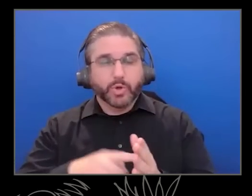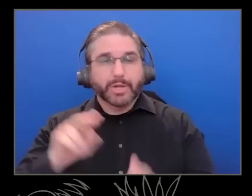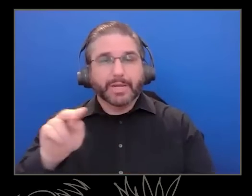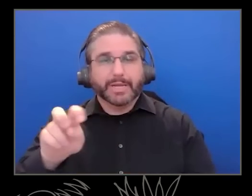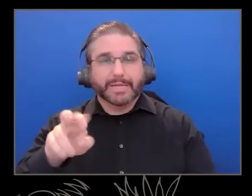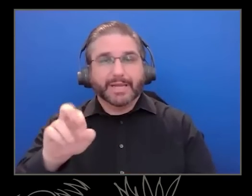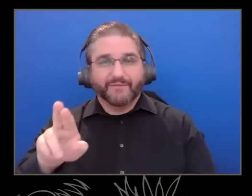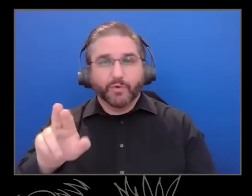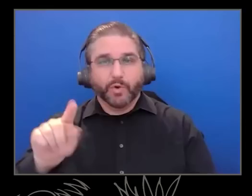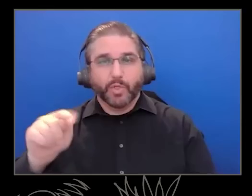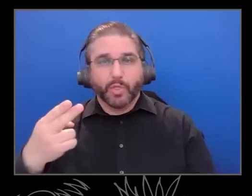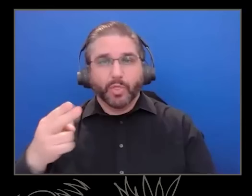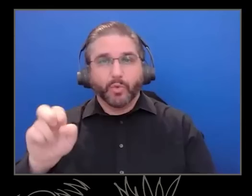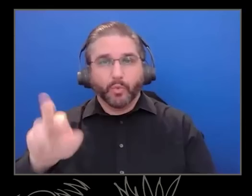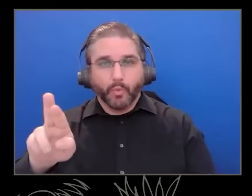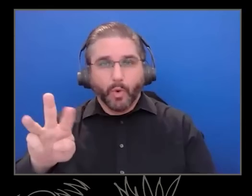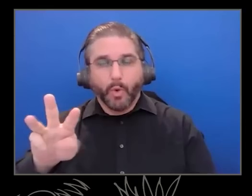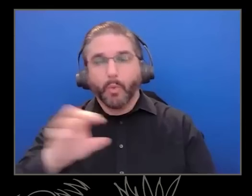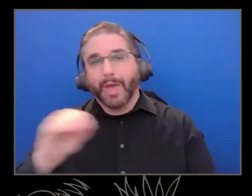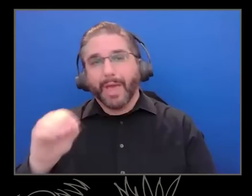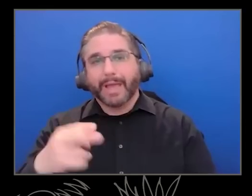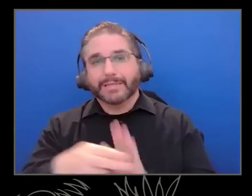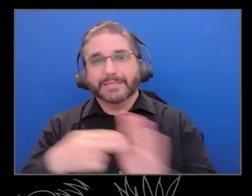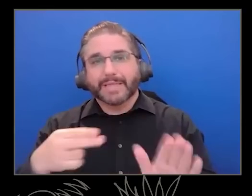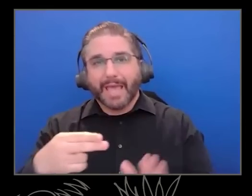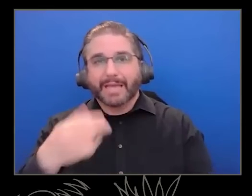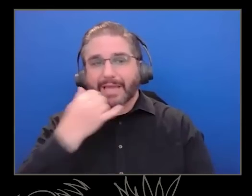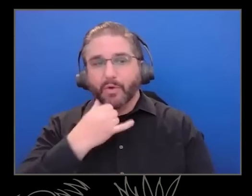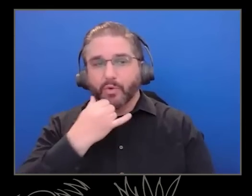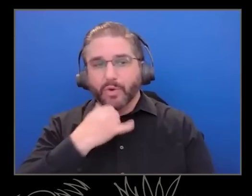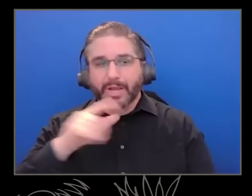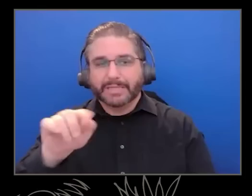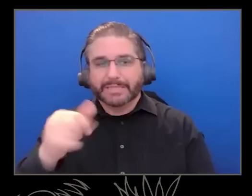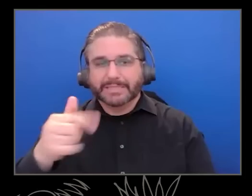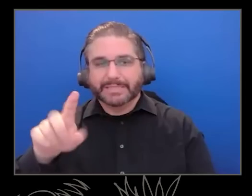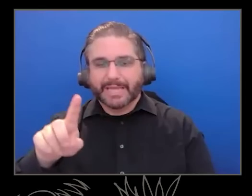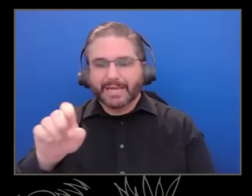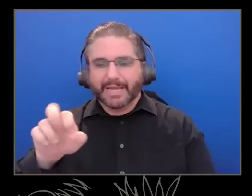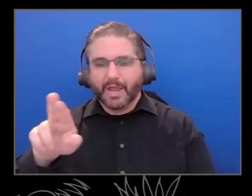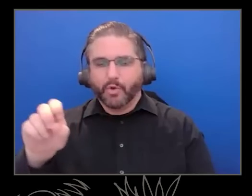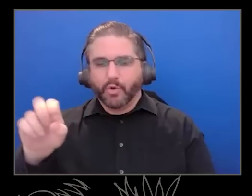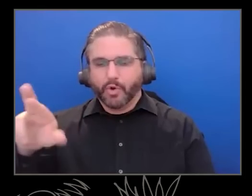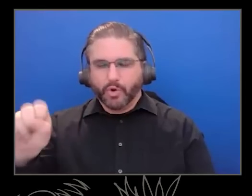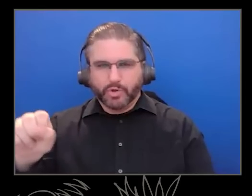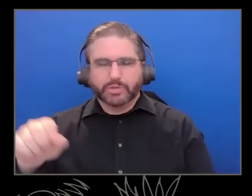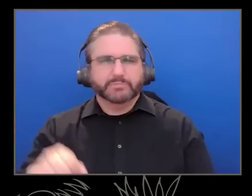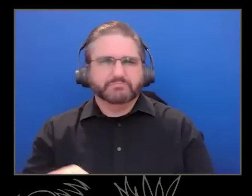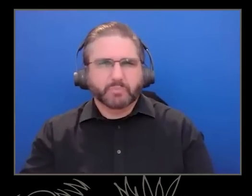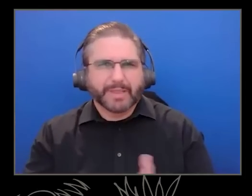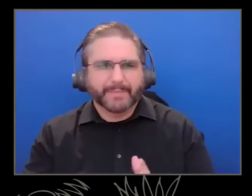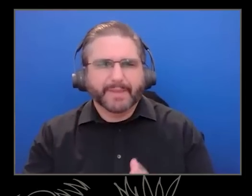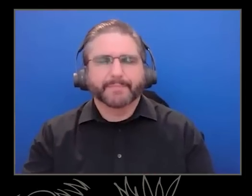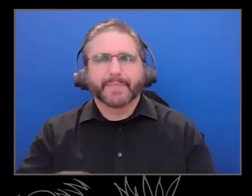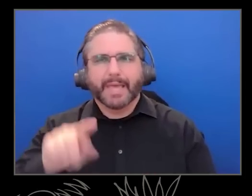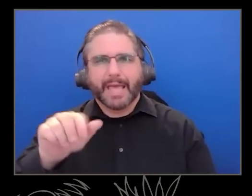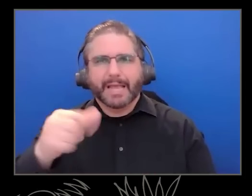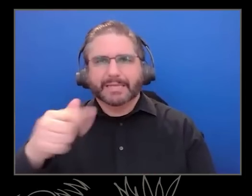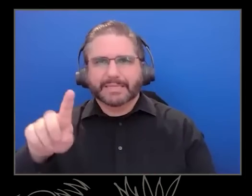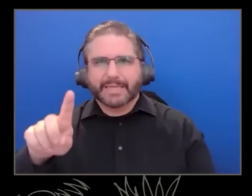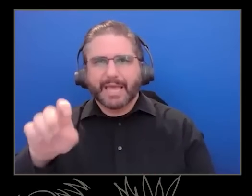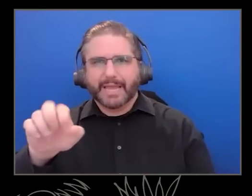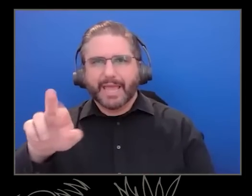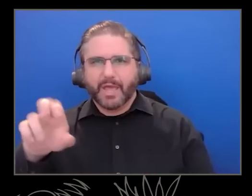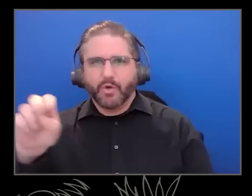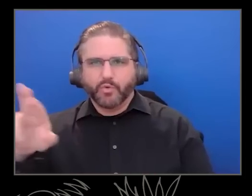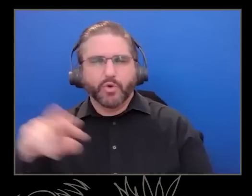tagged errors. We'll talk about never throw a little bit later, but I want to cover what a tagged error is here quickly. So a tagged error is basically just